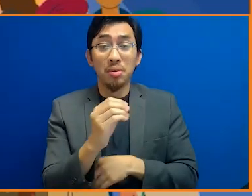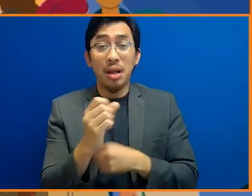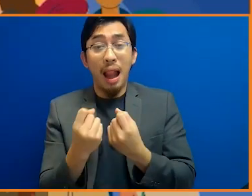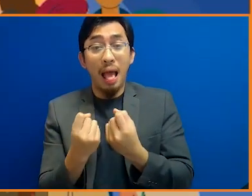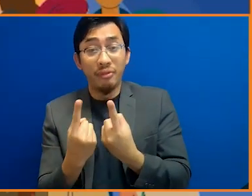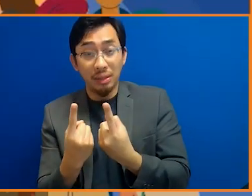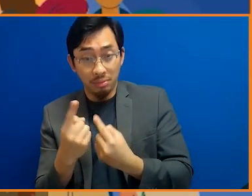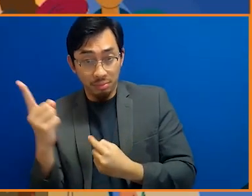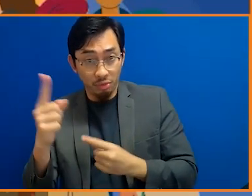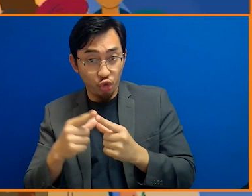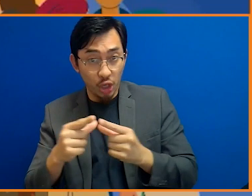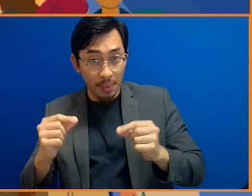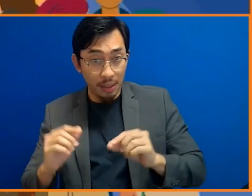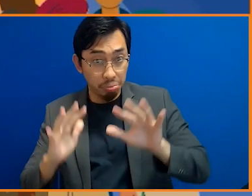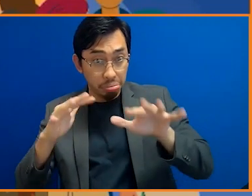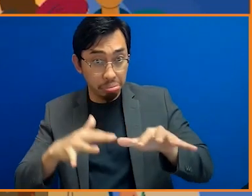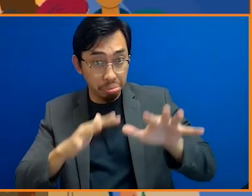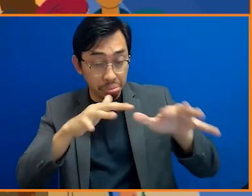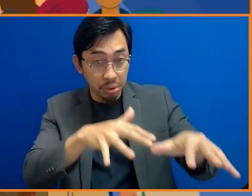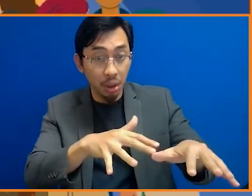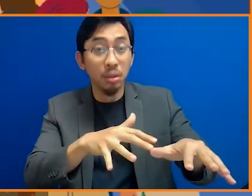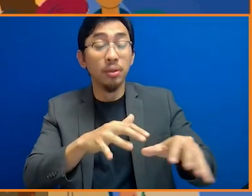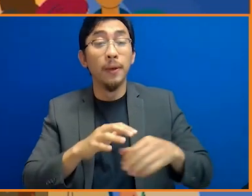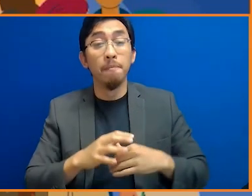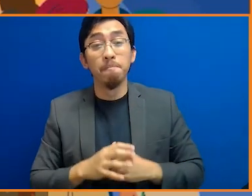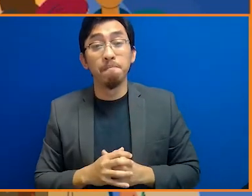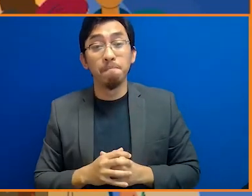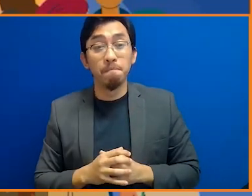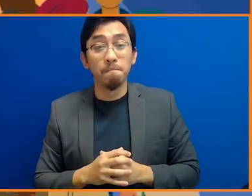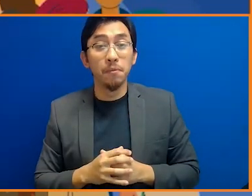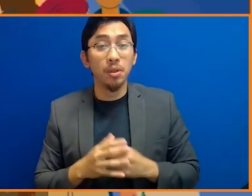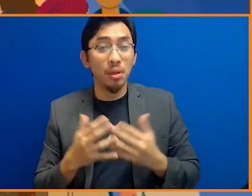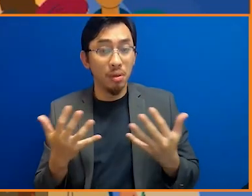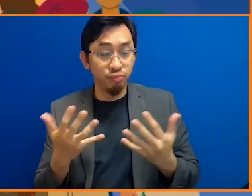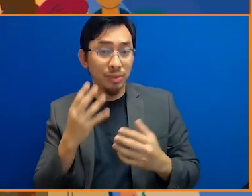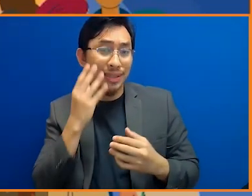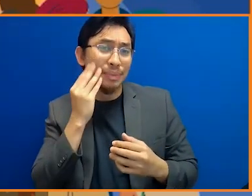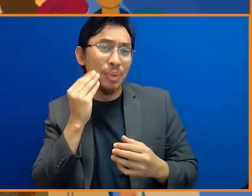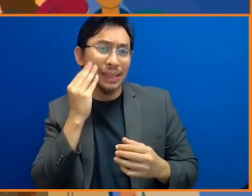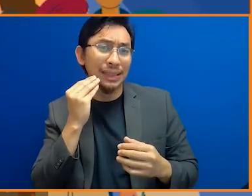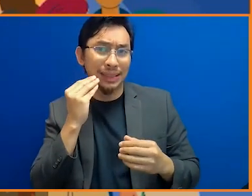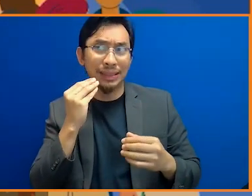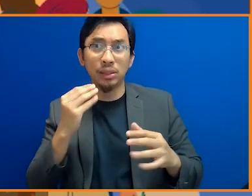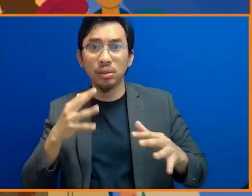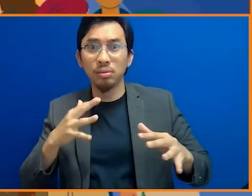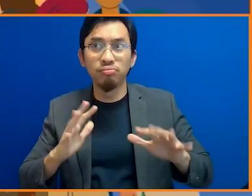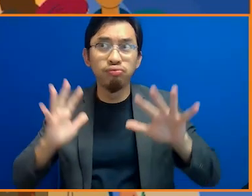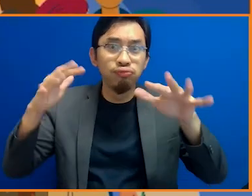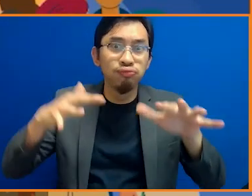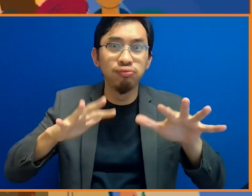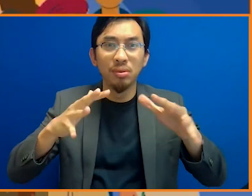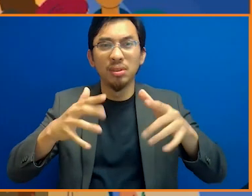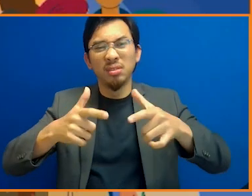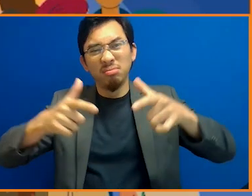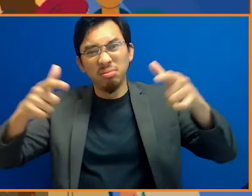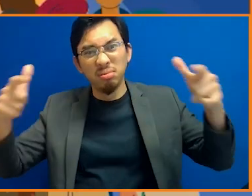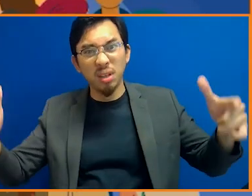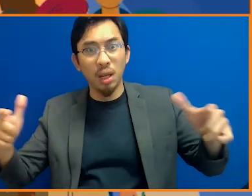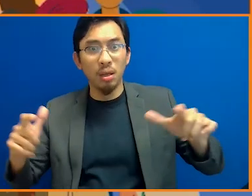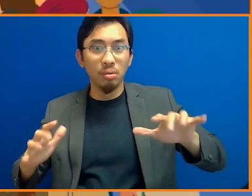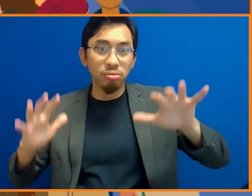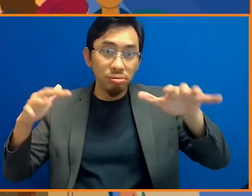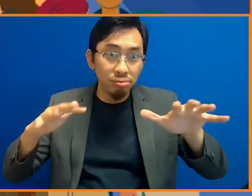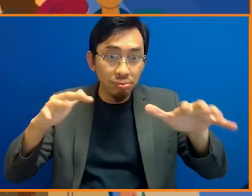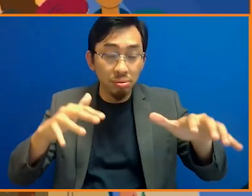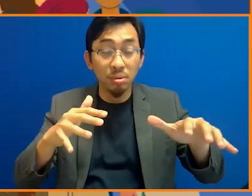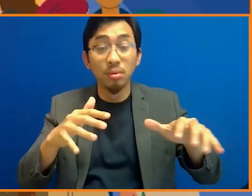tsunami, and also like 2011 Japan tsunami. So this is our direct experience of